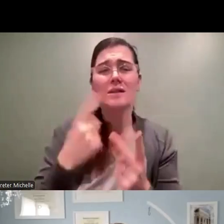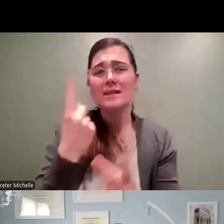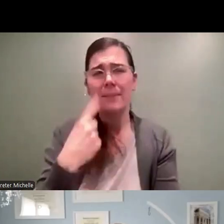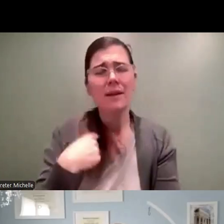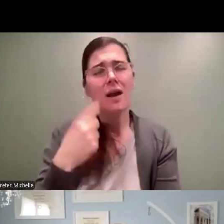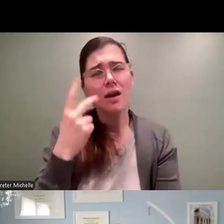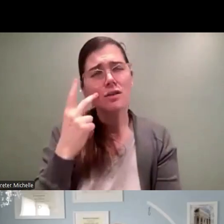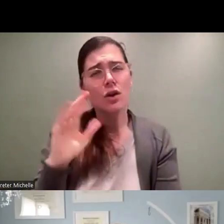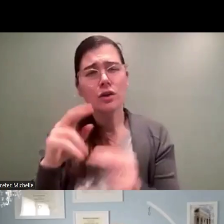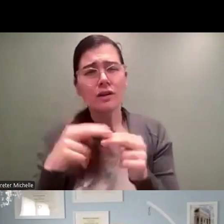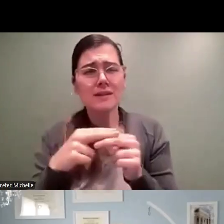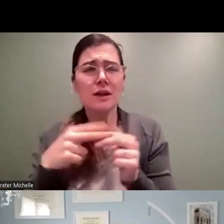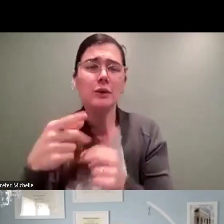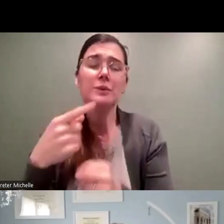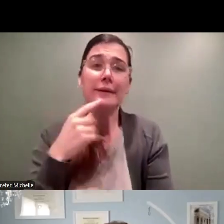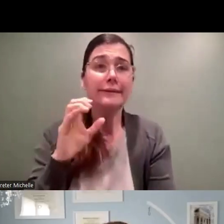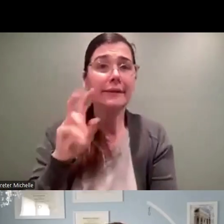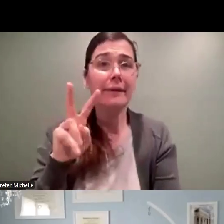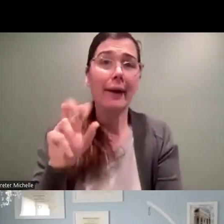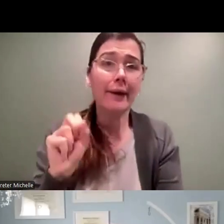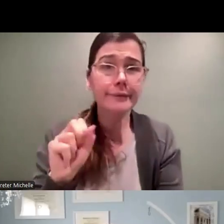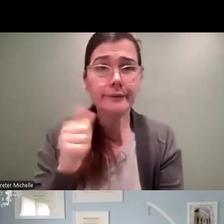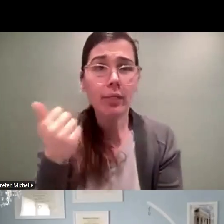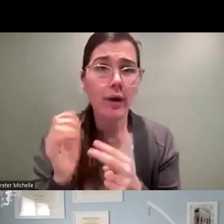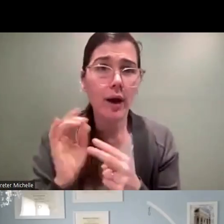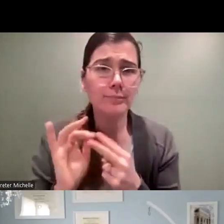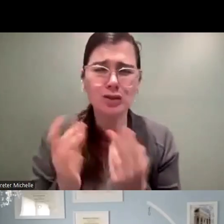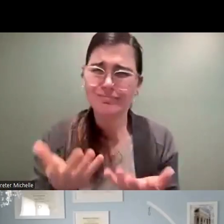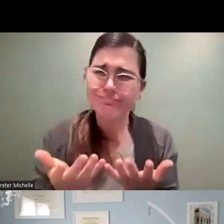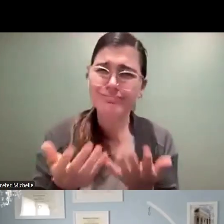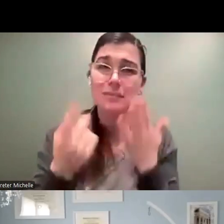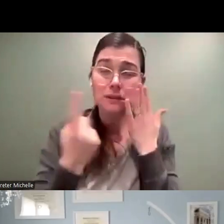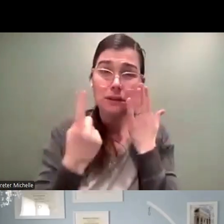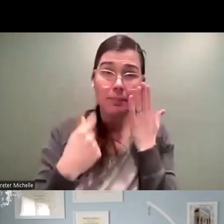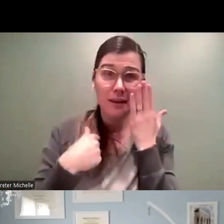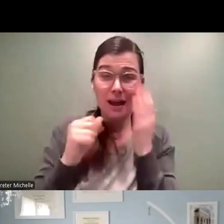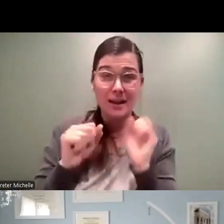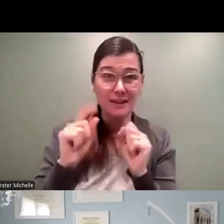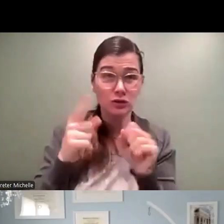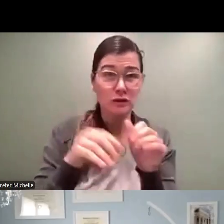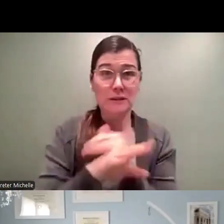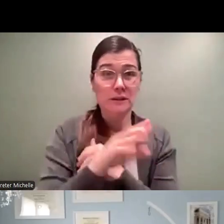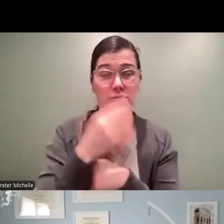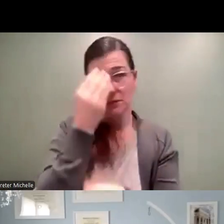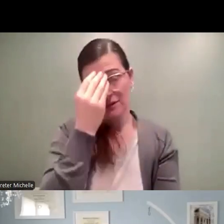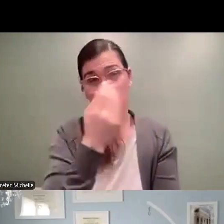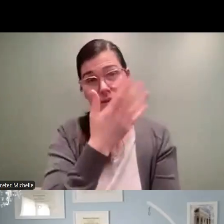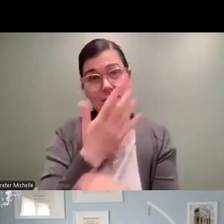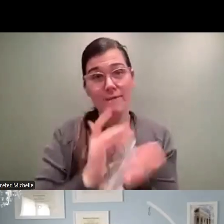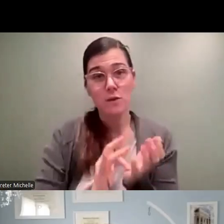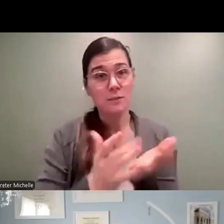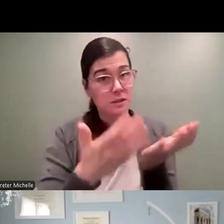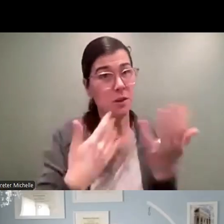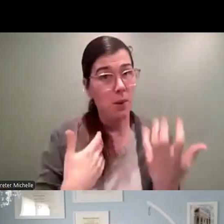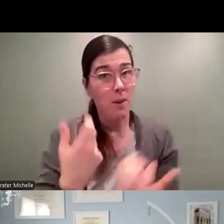on your slides you had like CVS as an option? So is this something I can just go in and say to my pharmacist, "Hey, can I get one?"